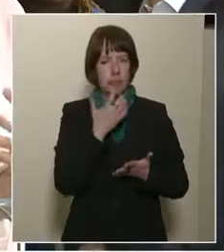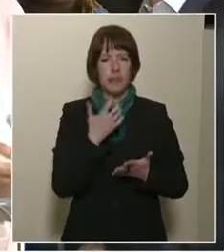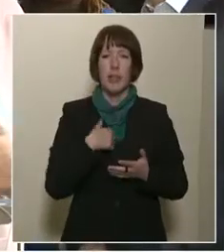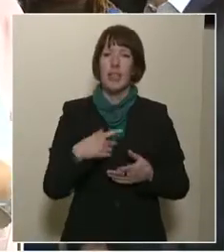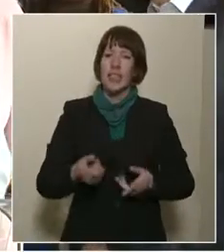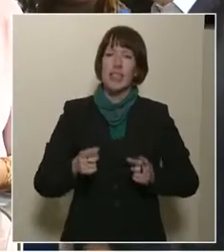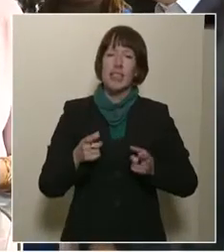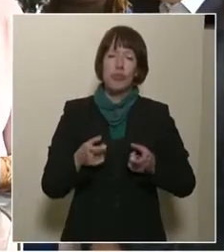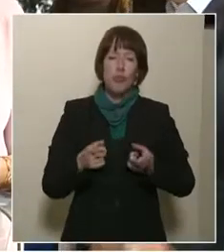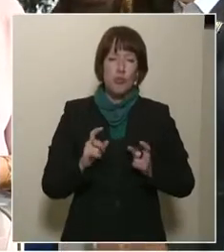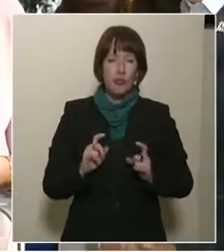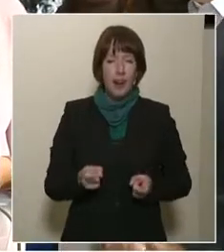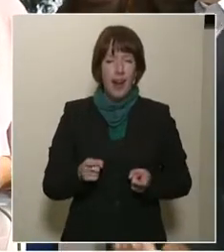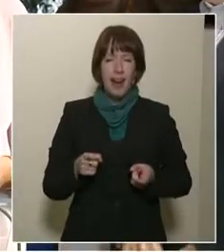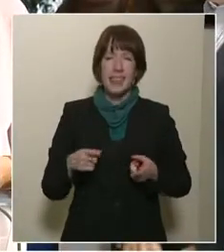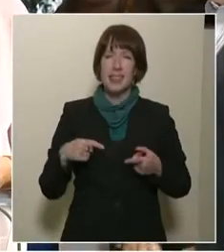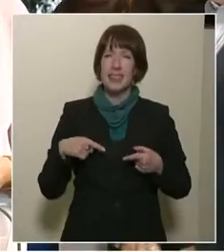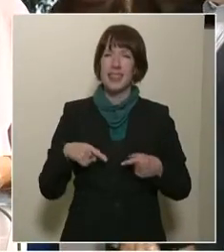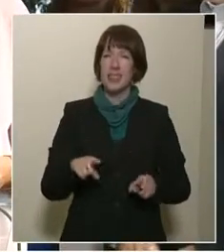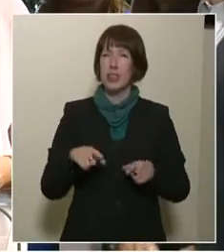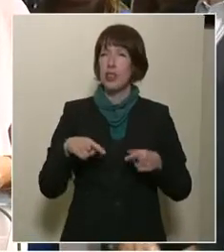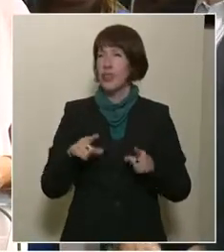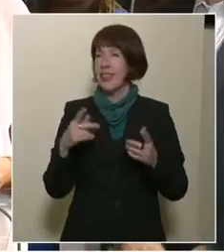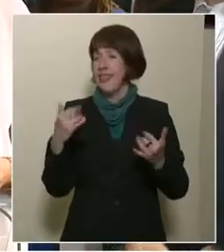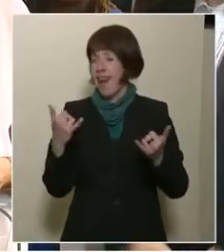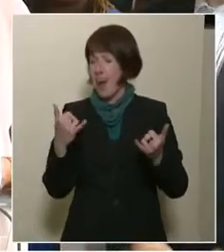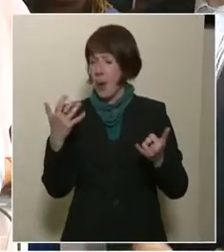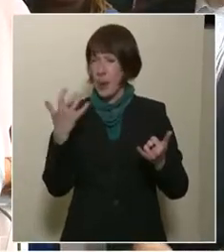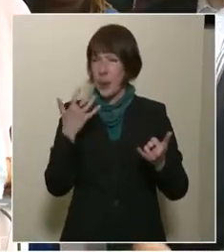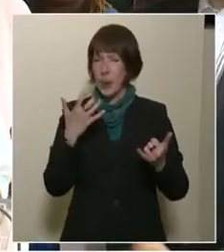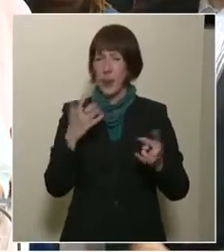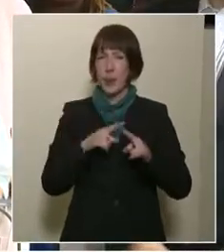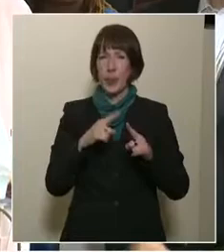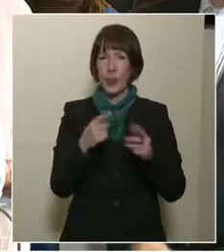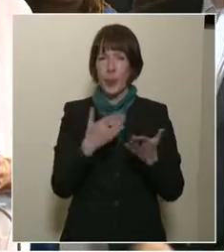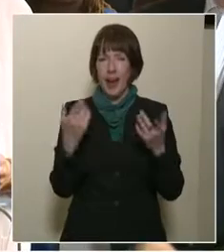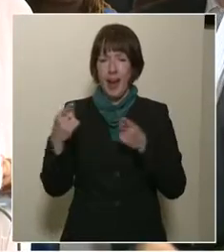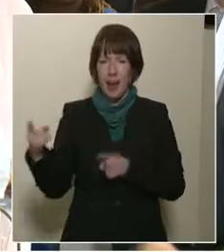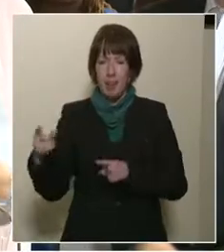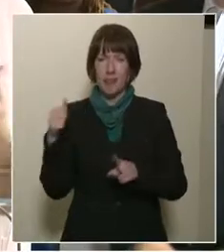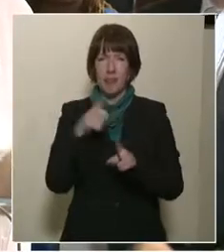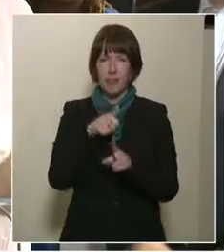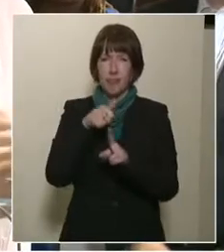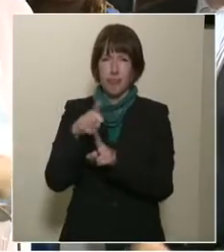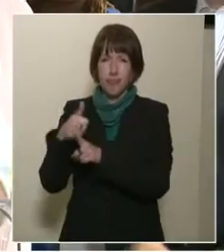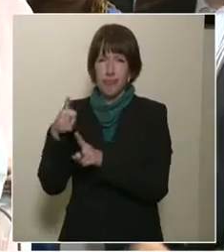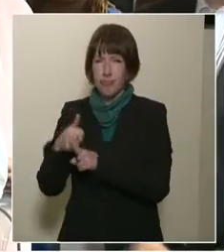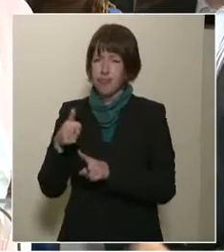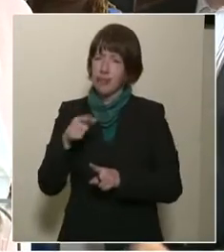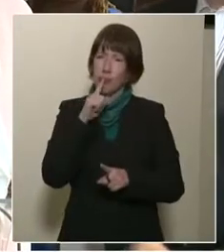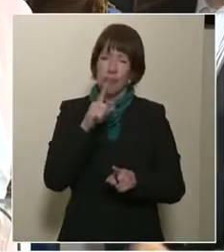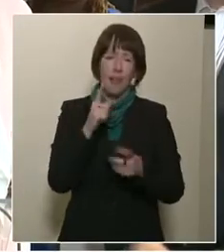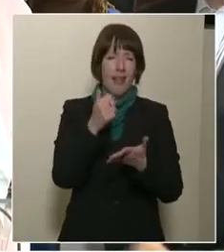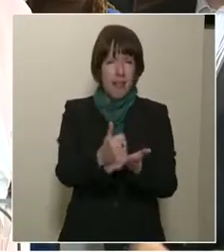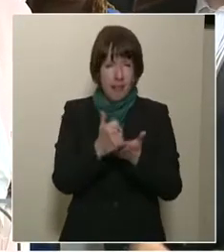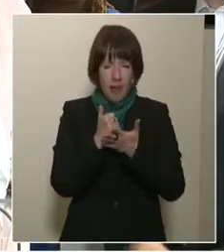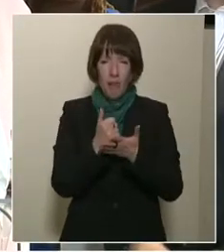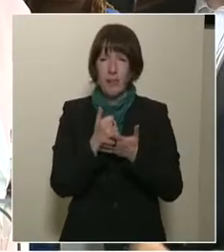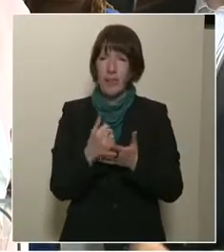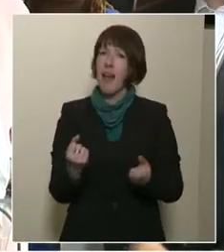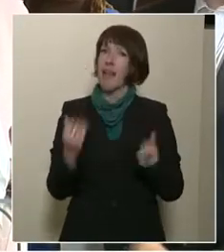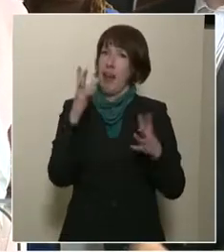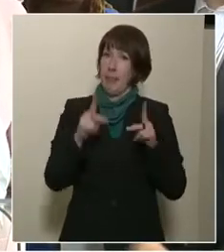during these times, the grants are really, really important and the lifeblood. And I know a lot of the recipients here, would agree